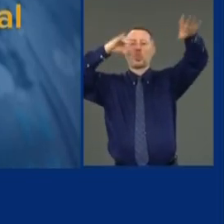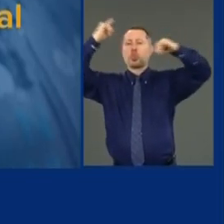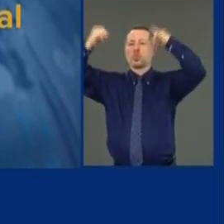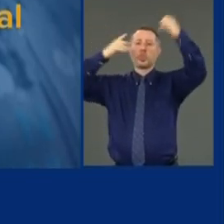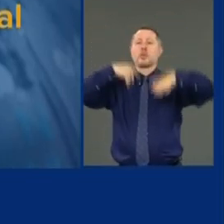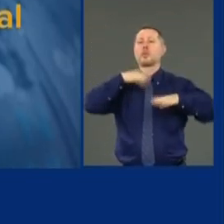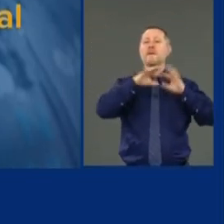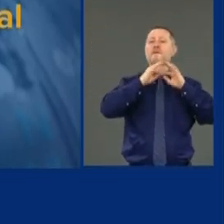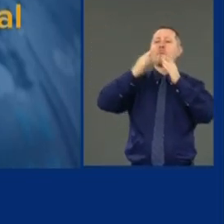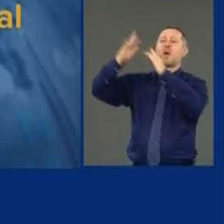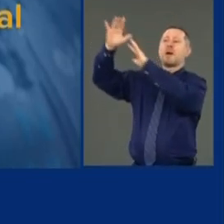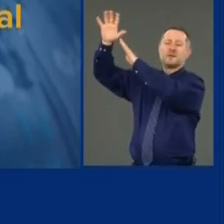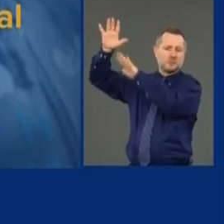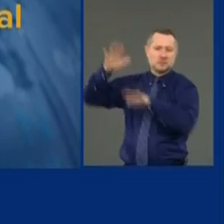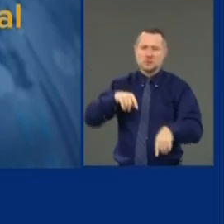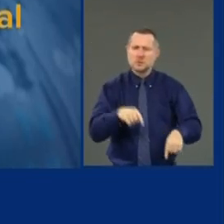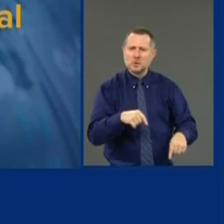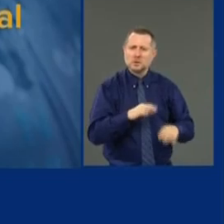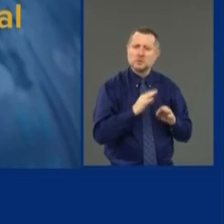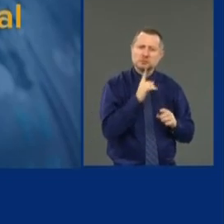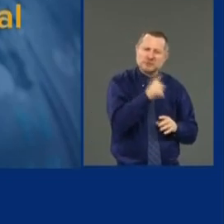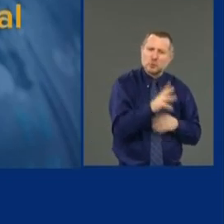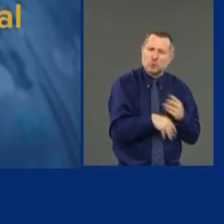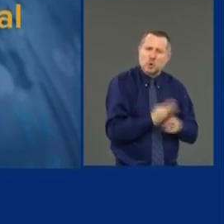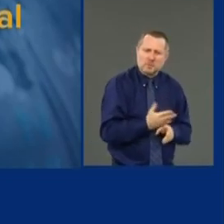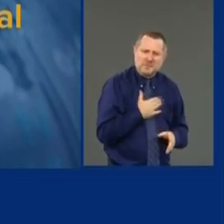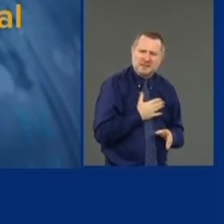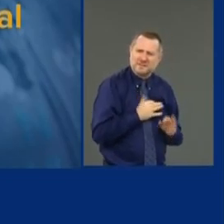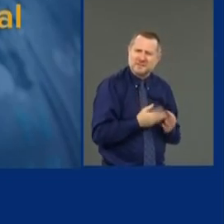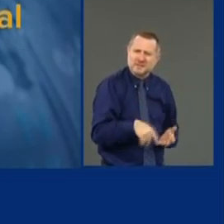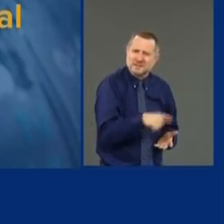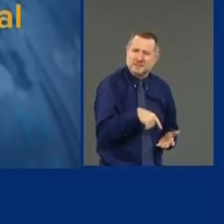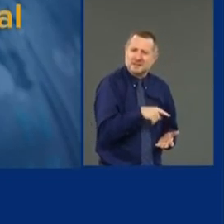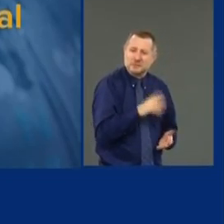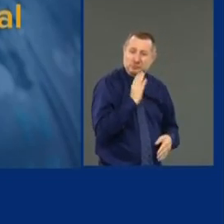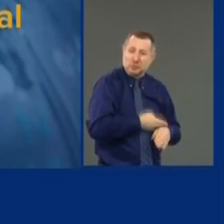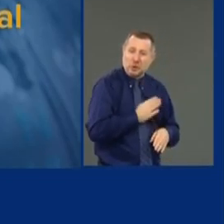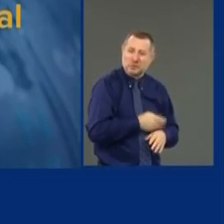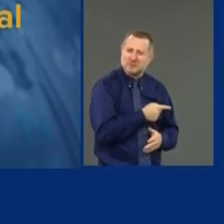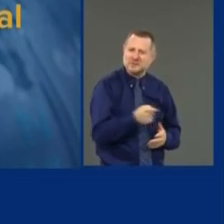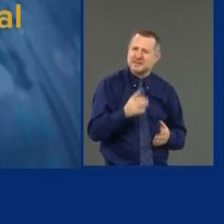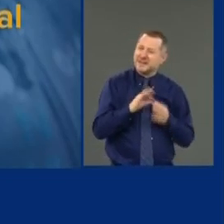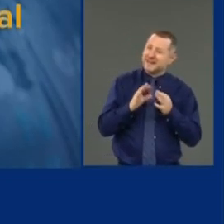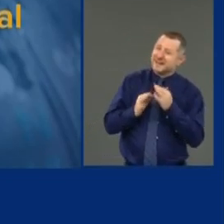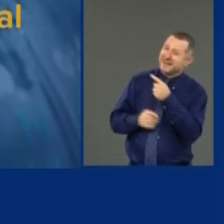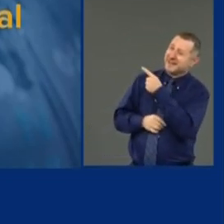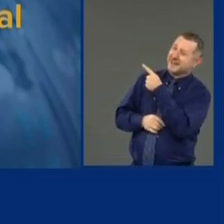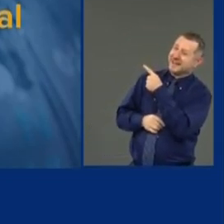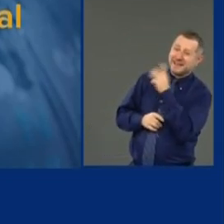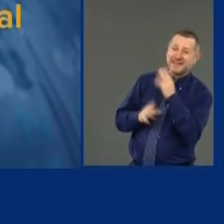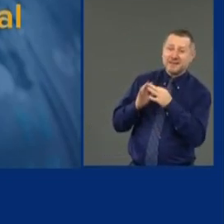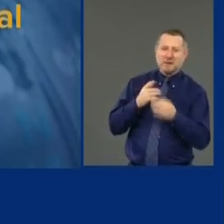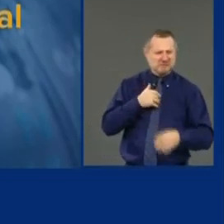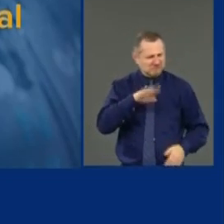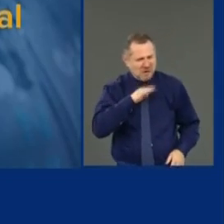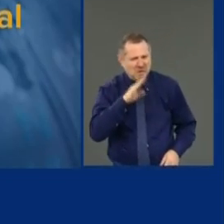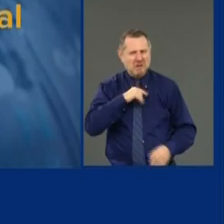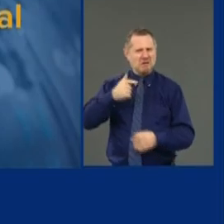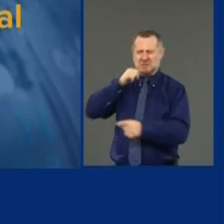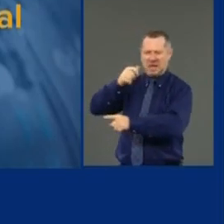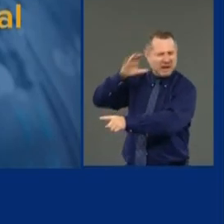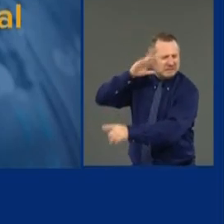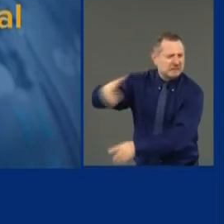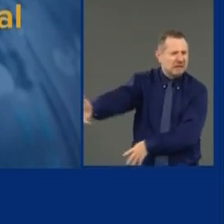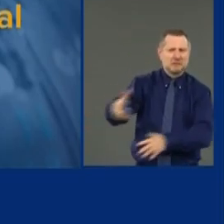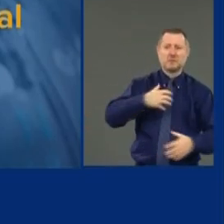at telling me that when I raise the frustration of communication, they say, well, it's you, Dad. You're the one who's